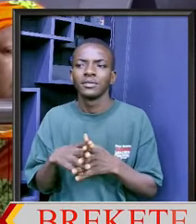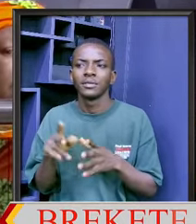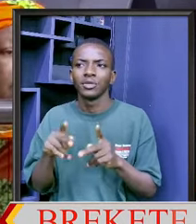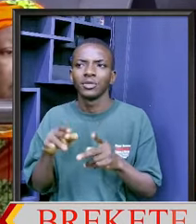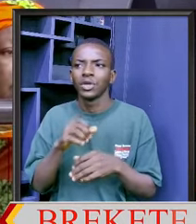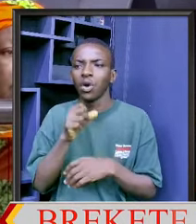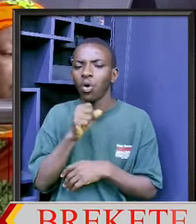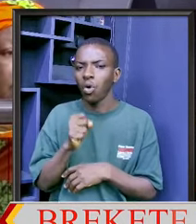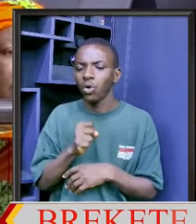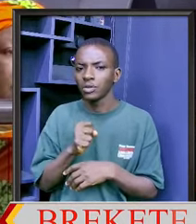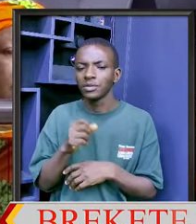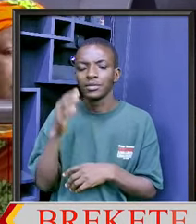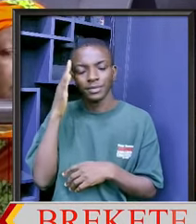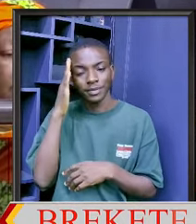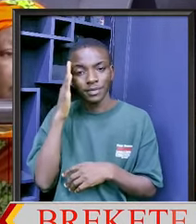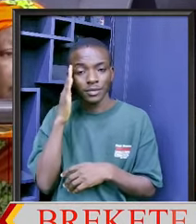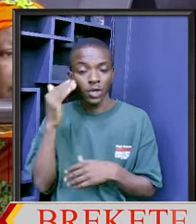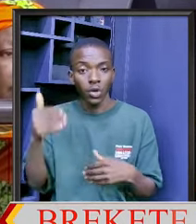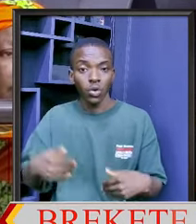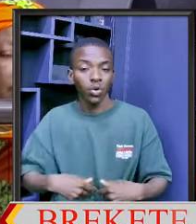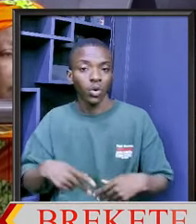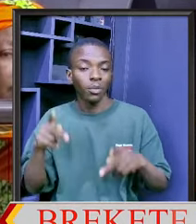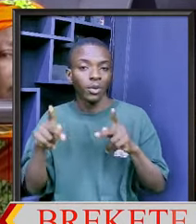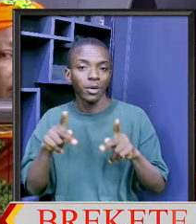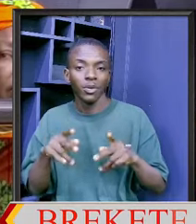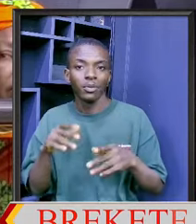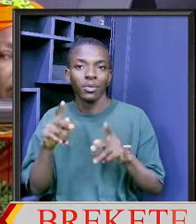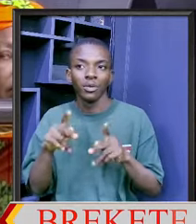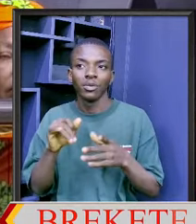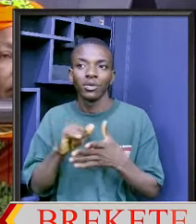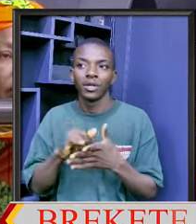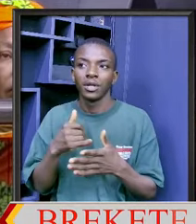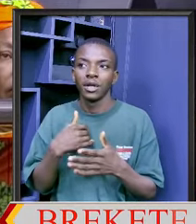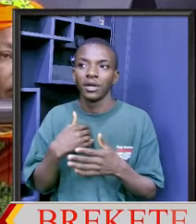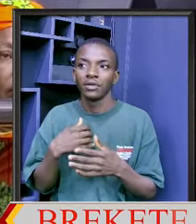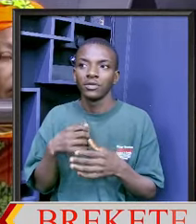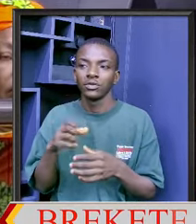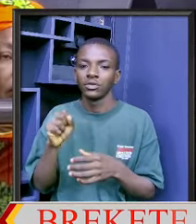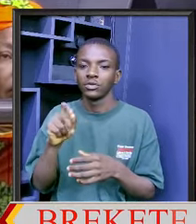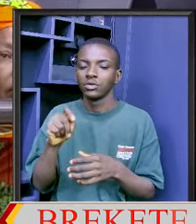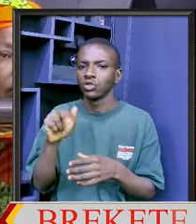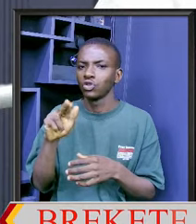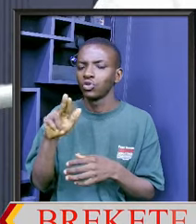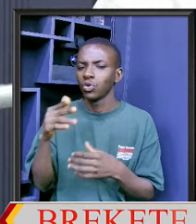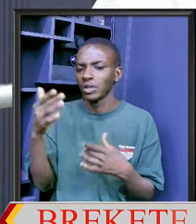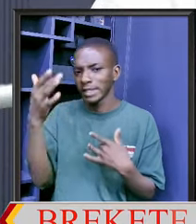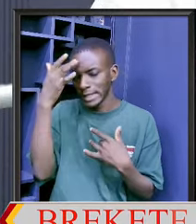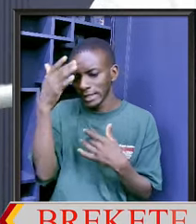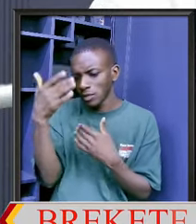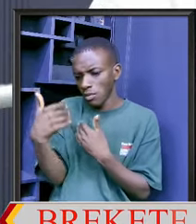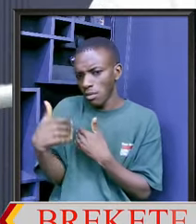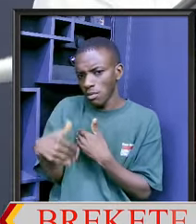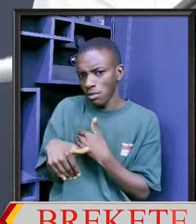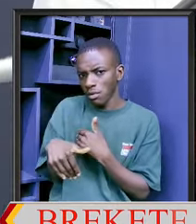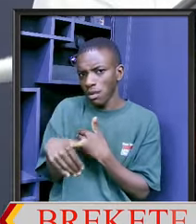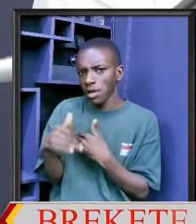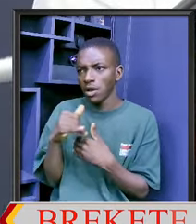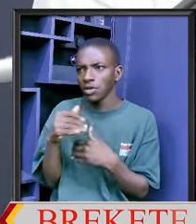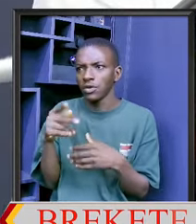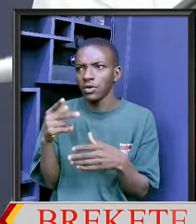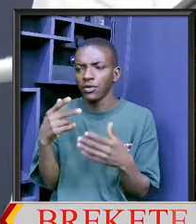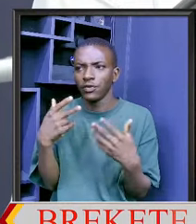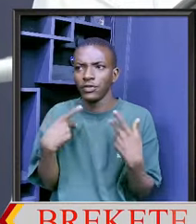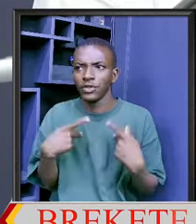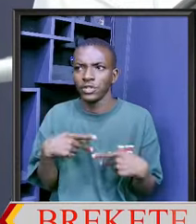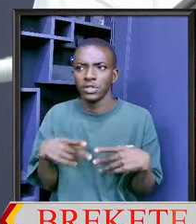People way down old. People way down old. Young people. What of people way get stroke? People way get stroke. Mm. People way get all those physical